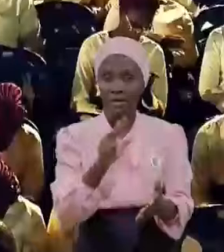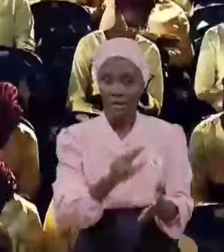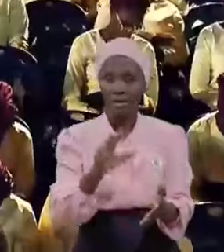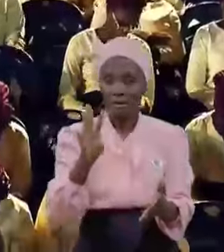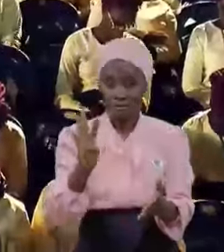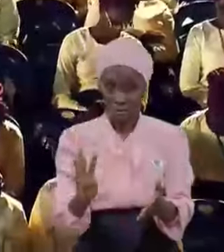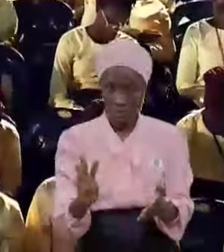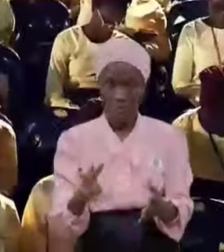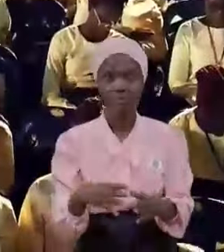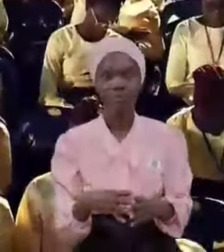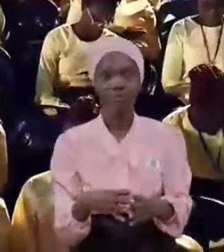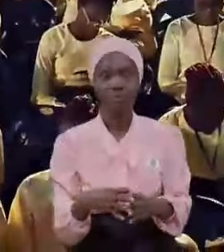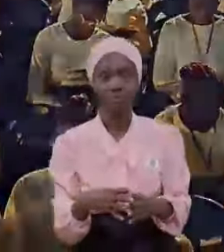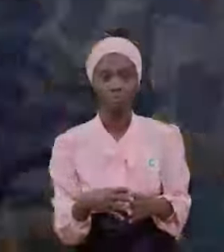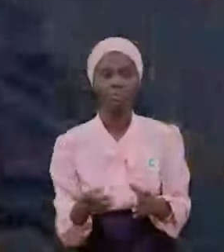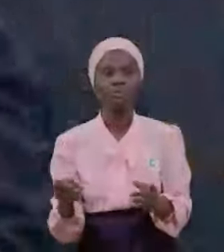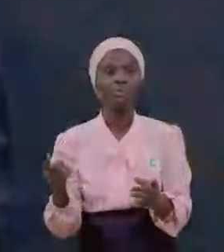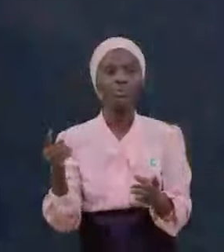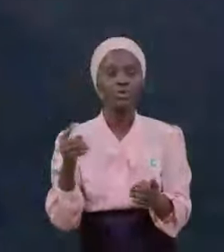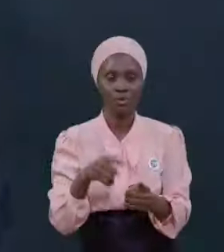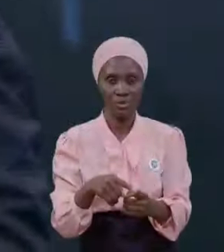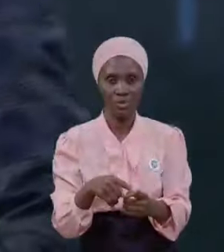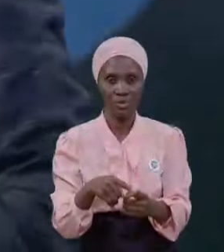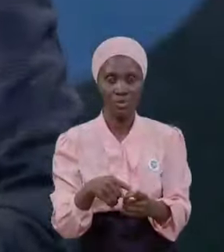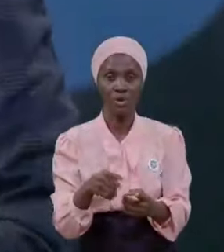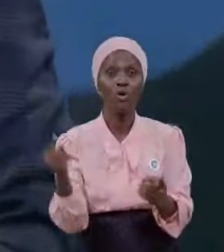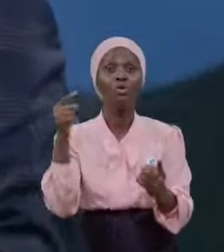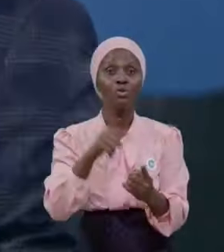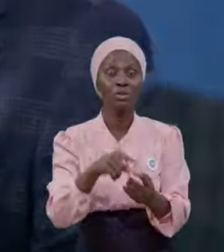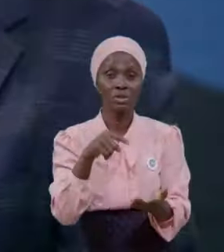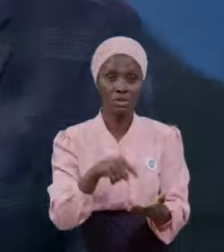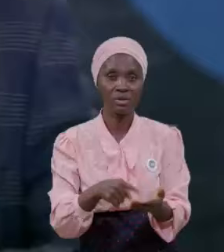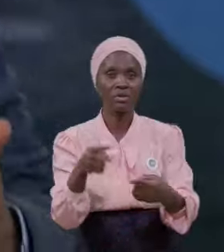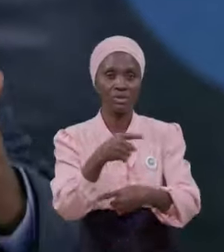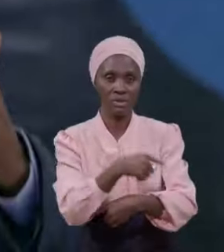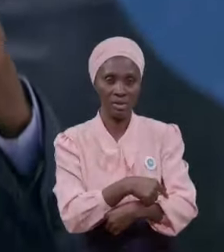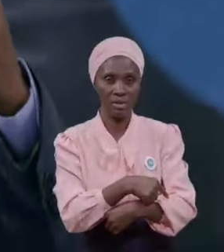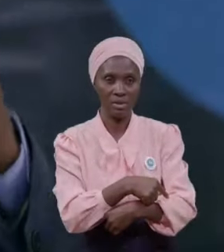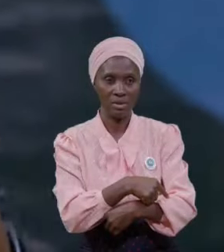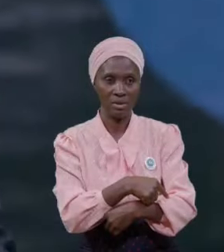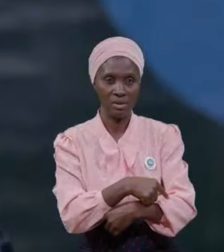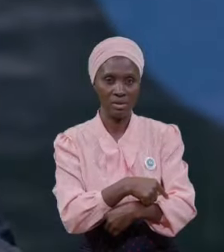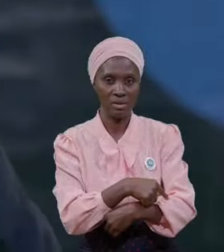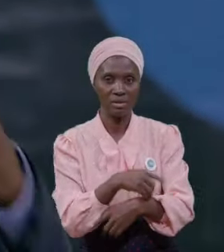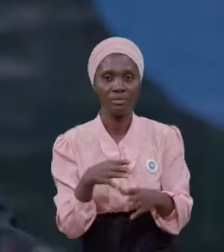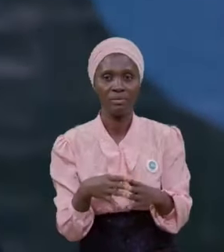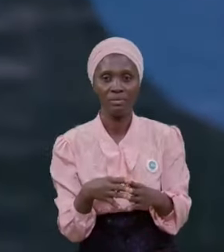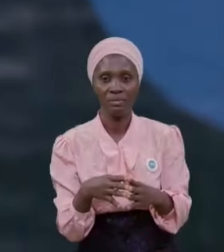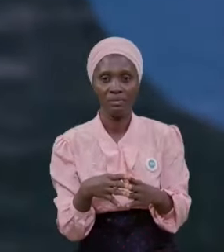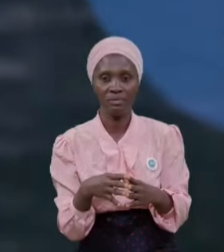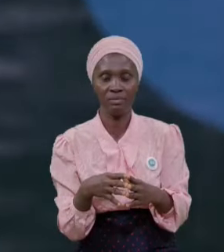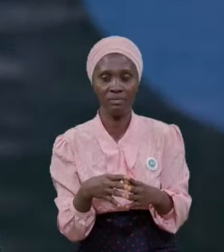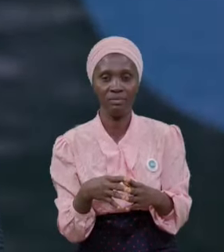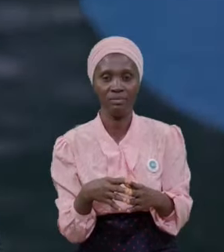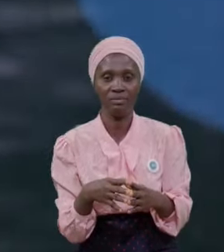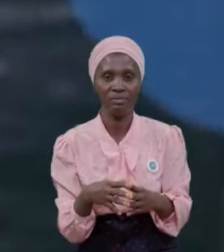until this day. They've gone to church a lot of times, but until this